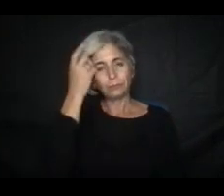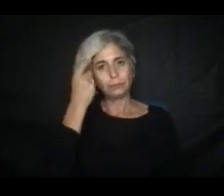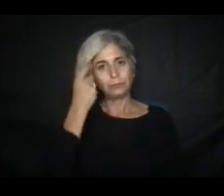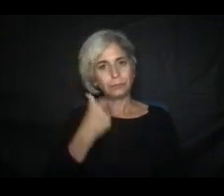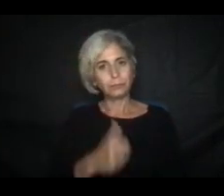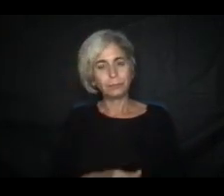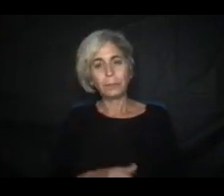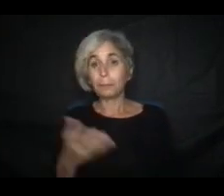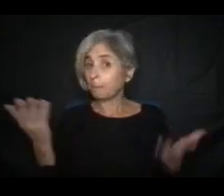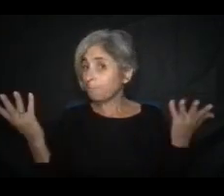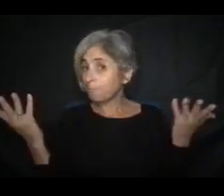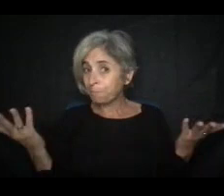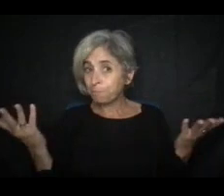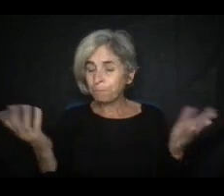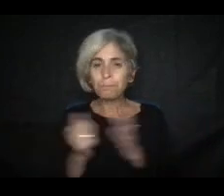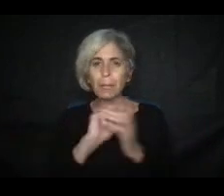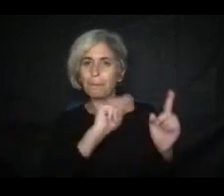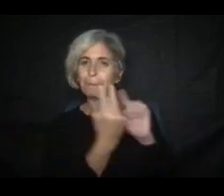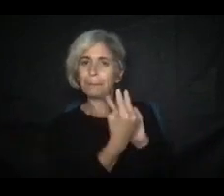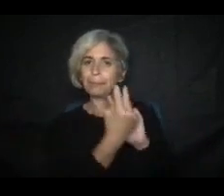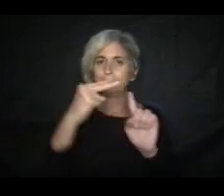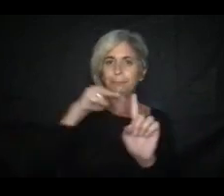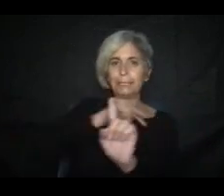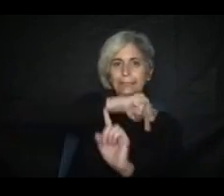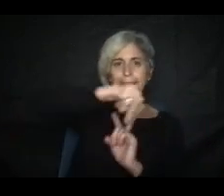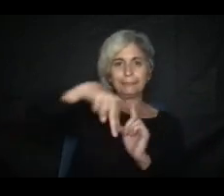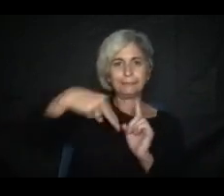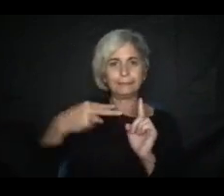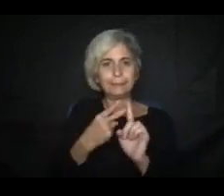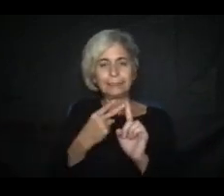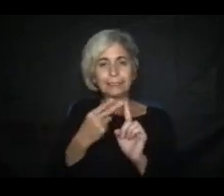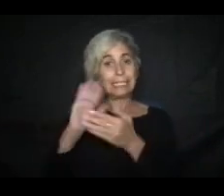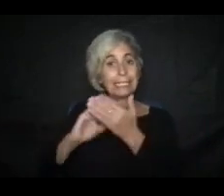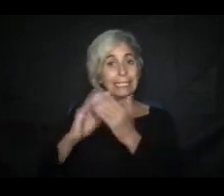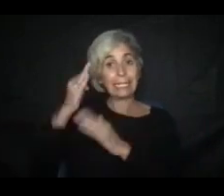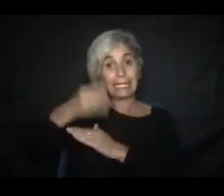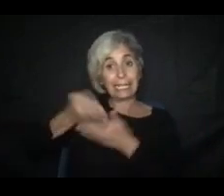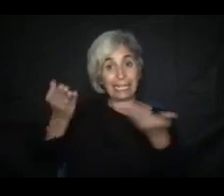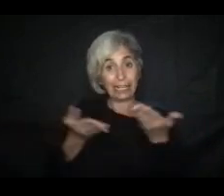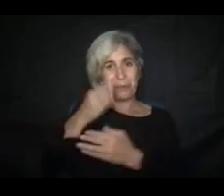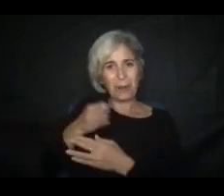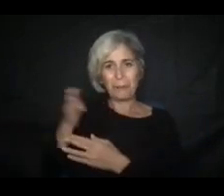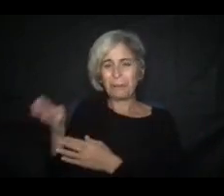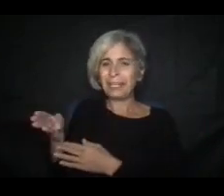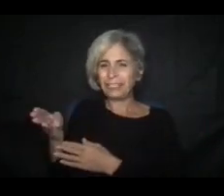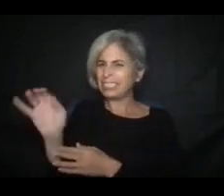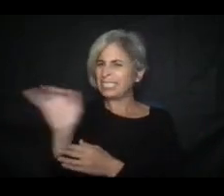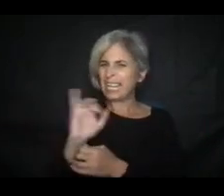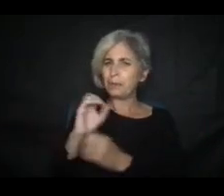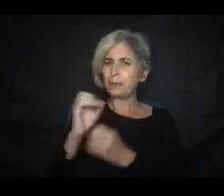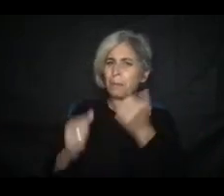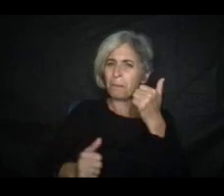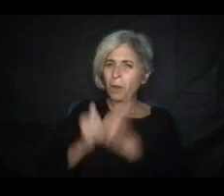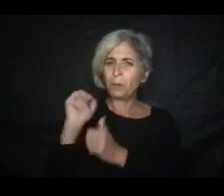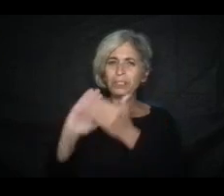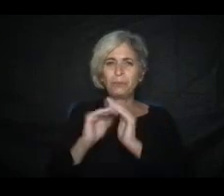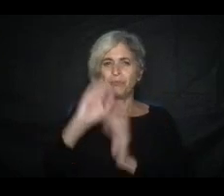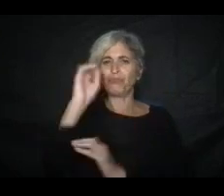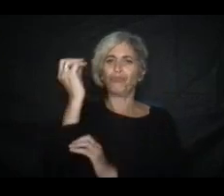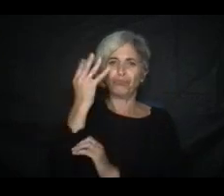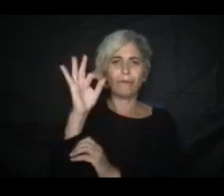And so just some perspectives, the city of Boynton Beach, like many Sunbelt communities, principally looked